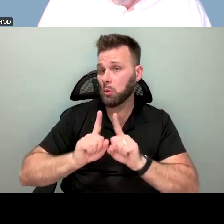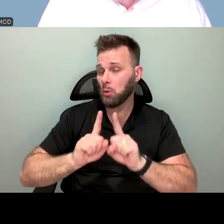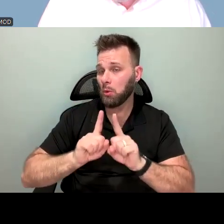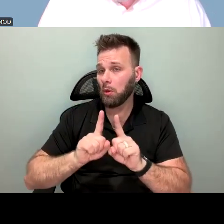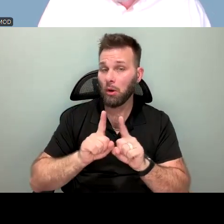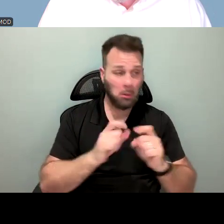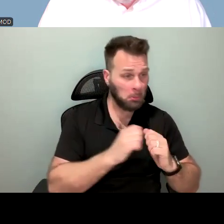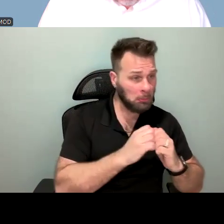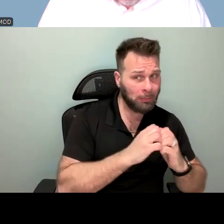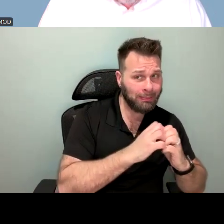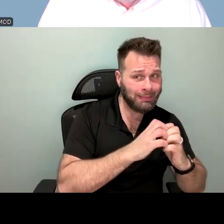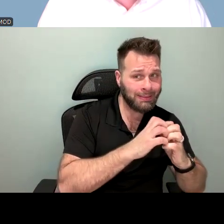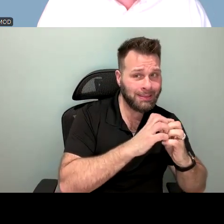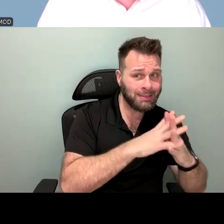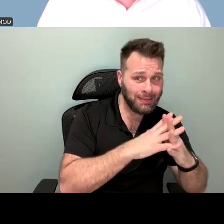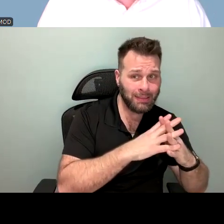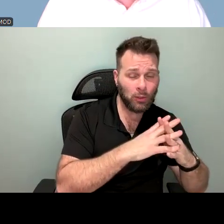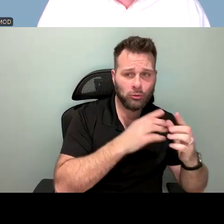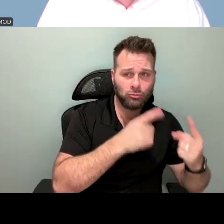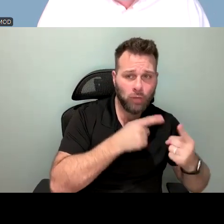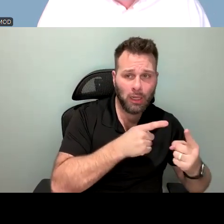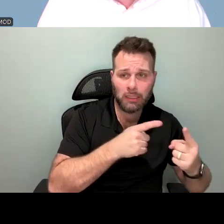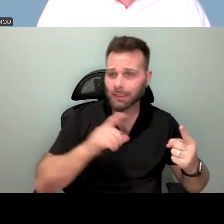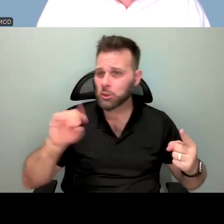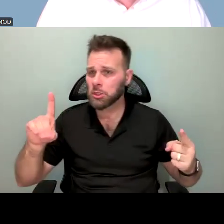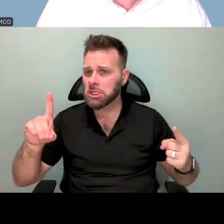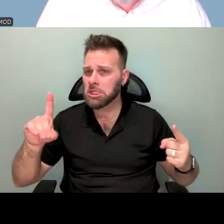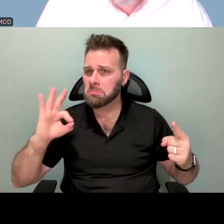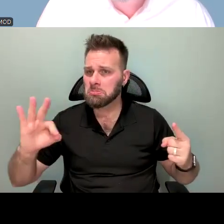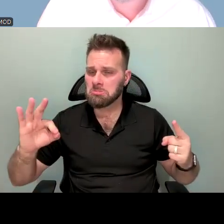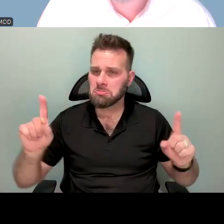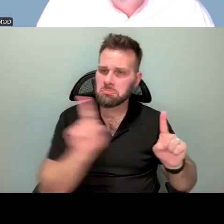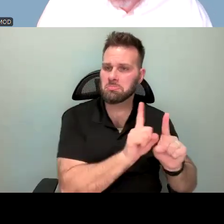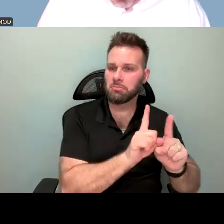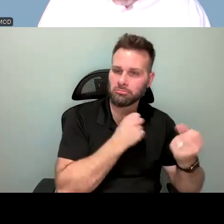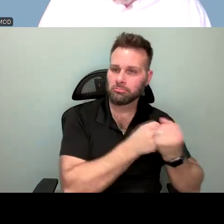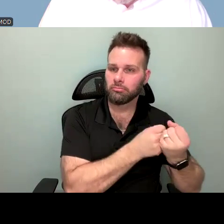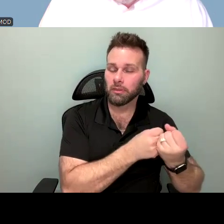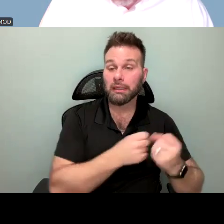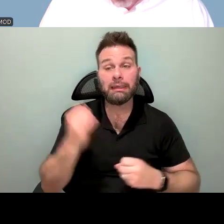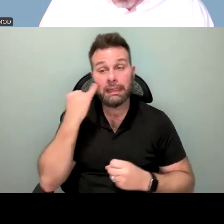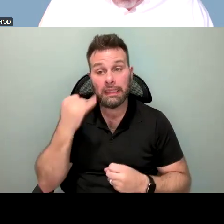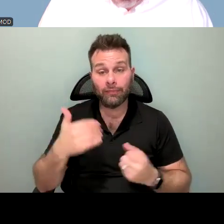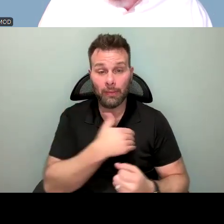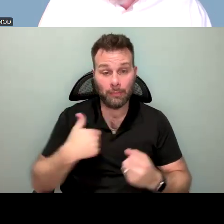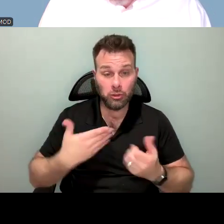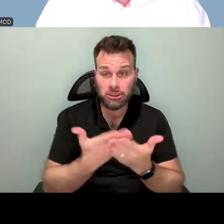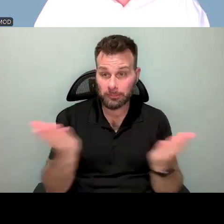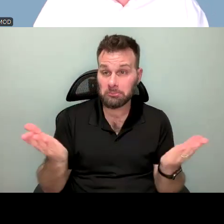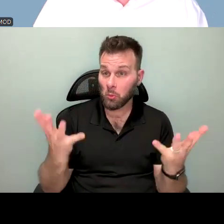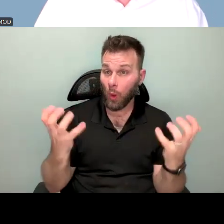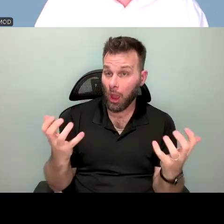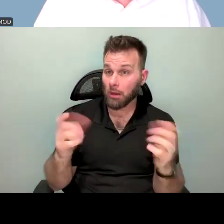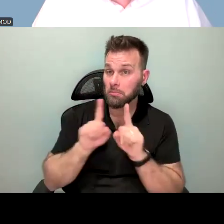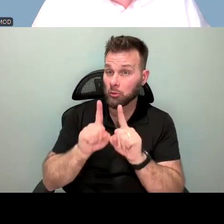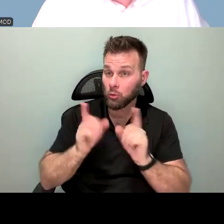for other commissions who may be starting up or may be struggling. If the membership here is interested in being a mentor commission, please just reach